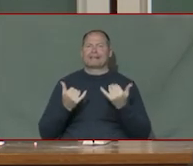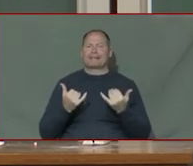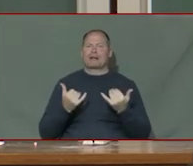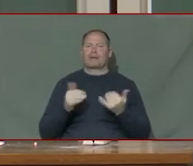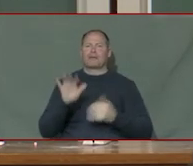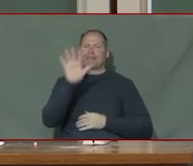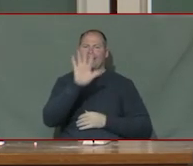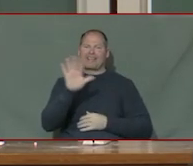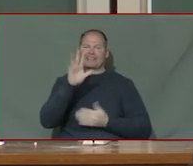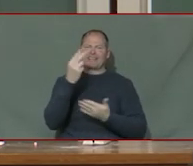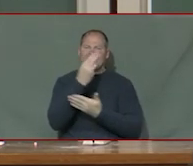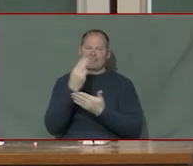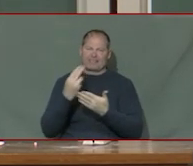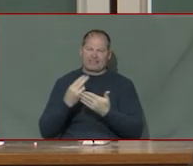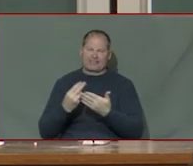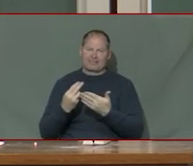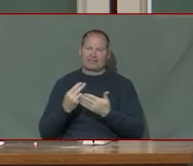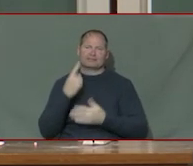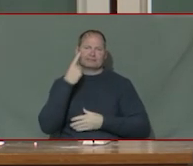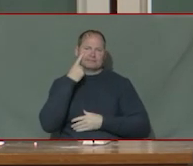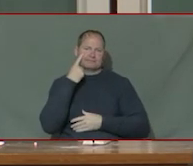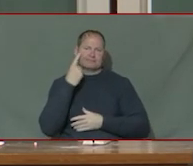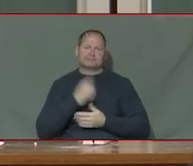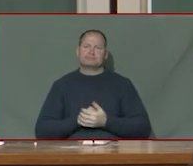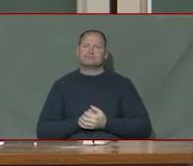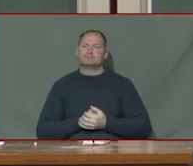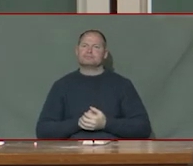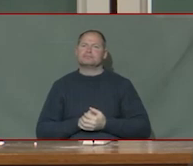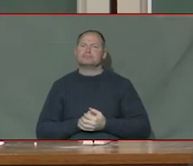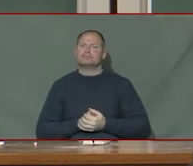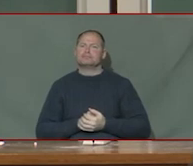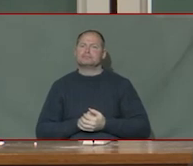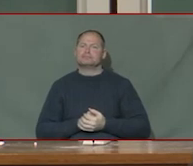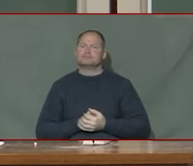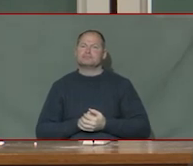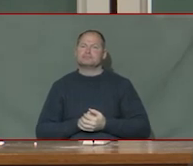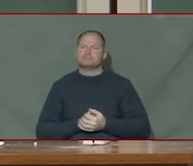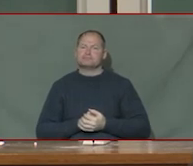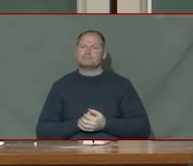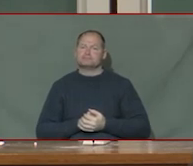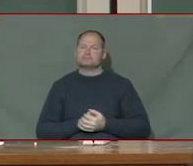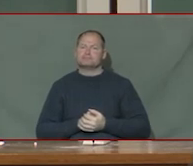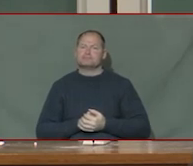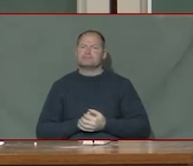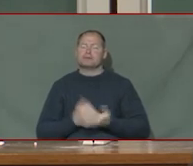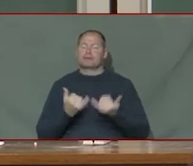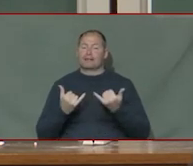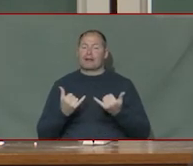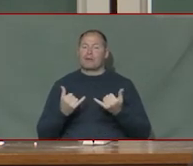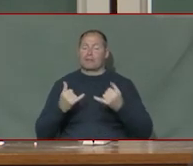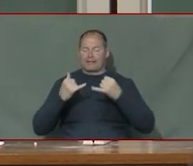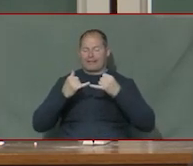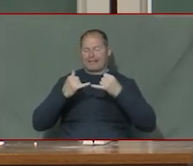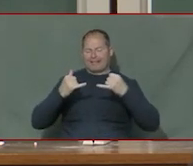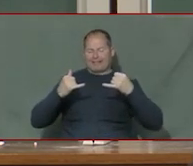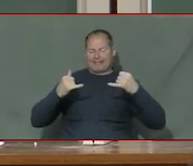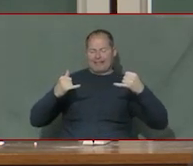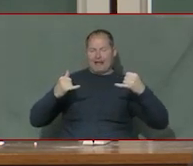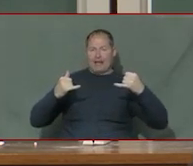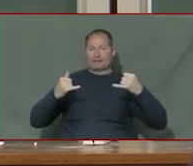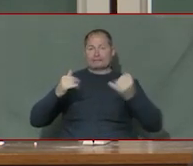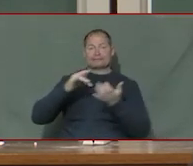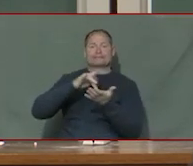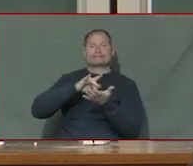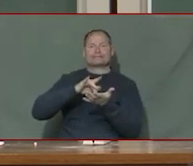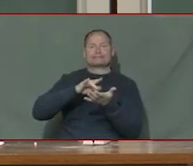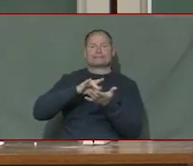at this section of work. Right, what do you call a line that goes from the center